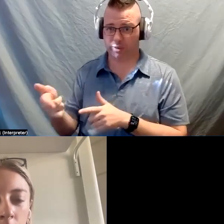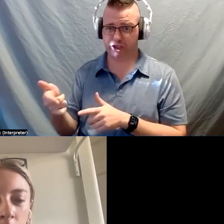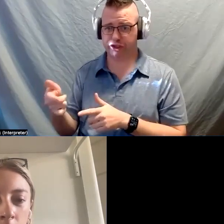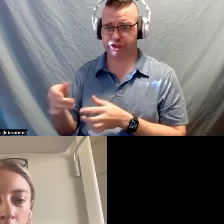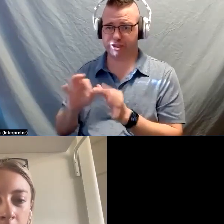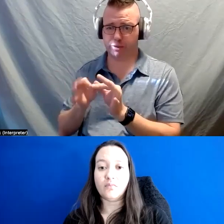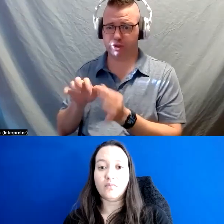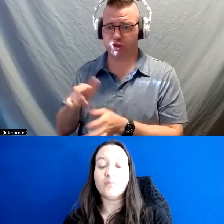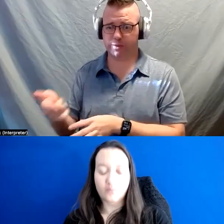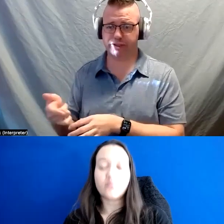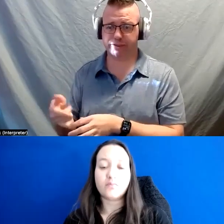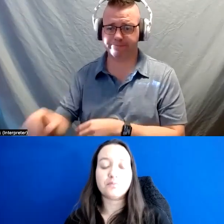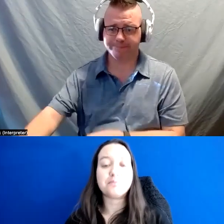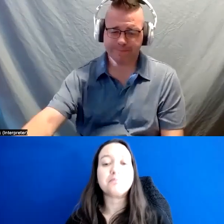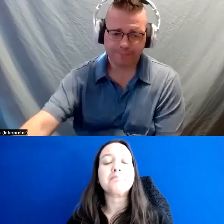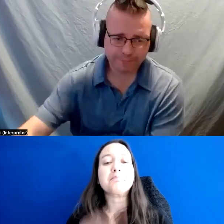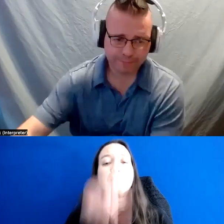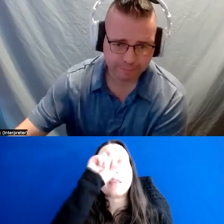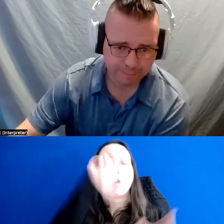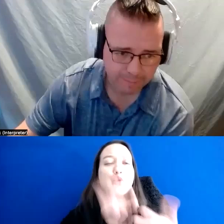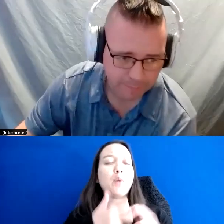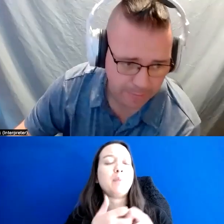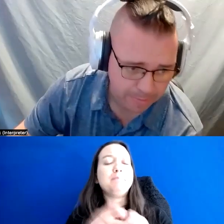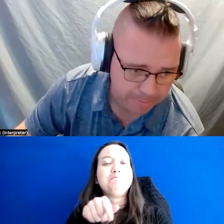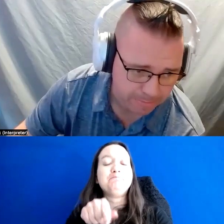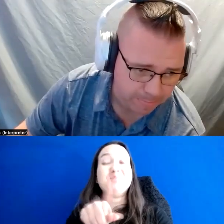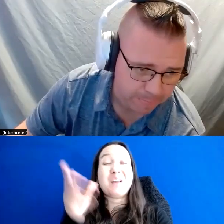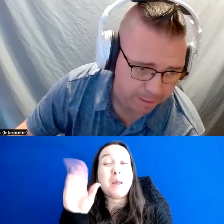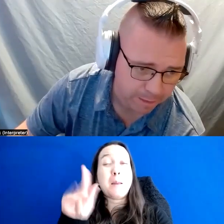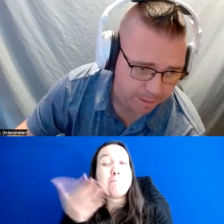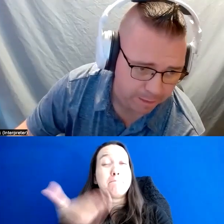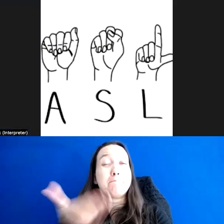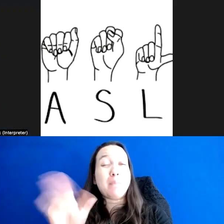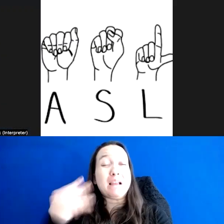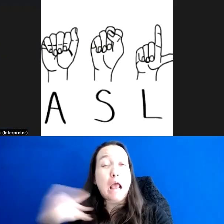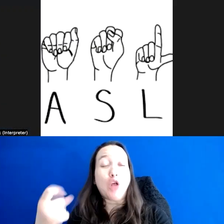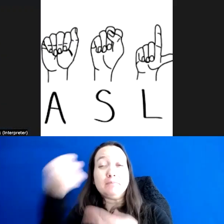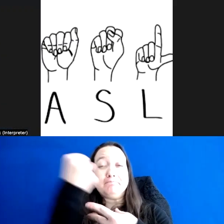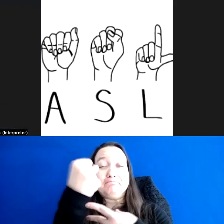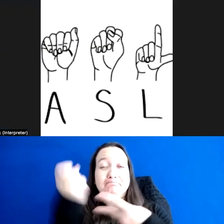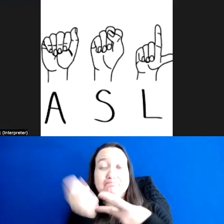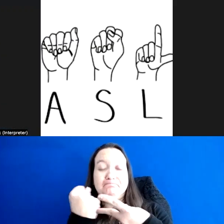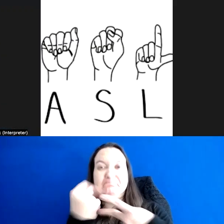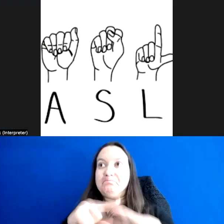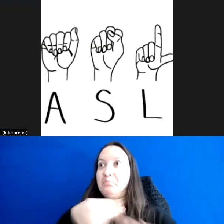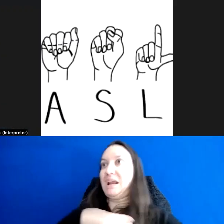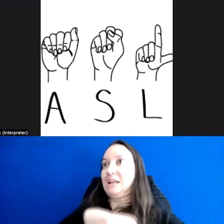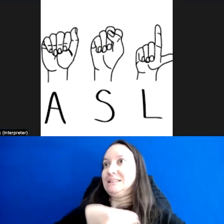I think the problem is that public health comes second to profiteering